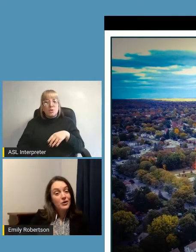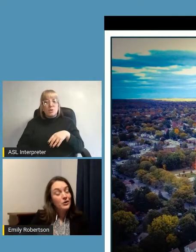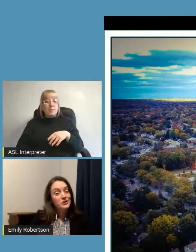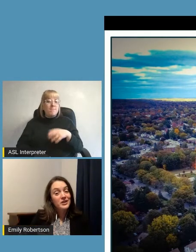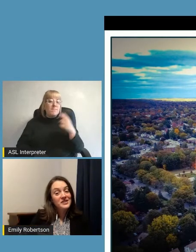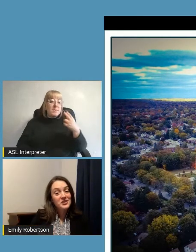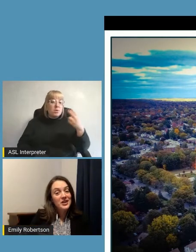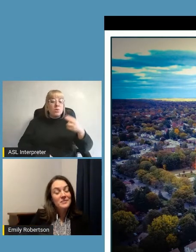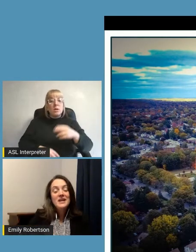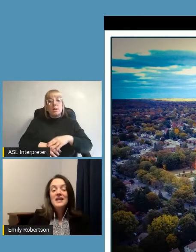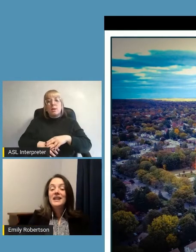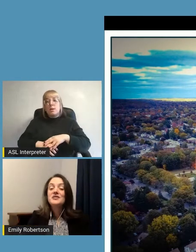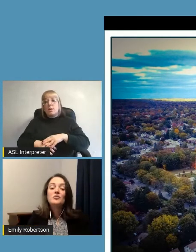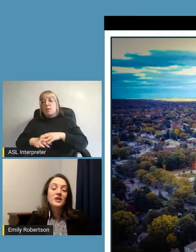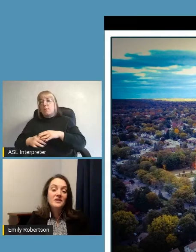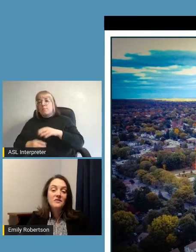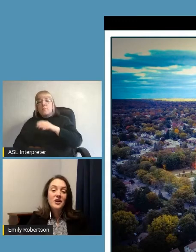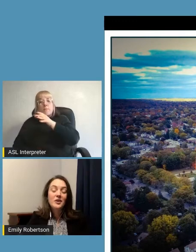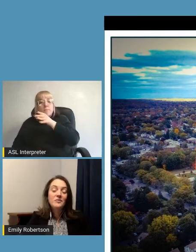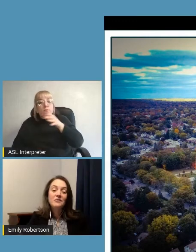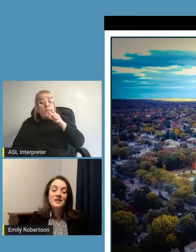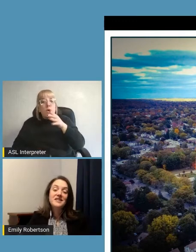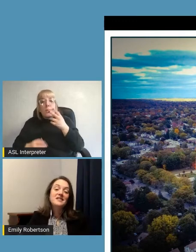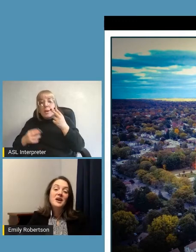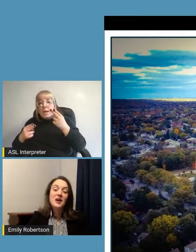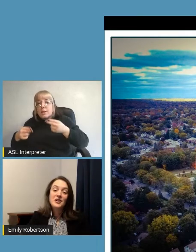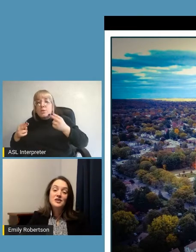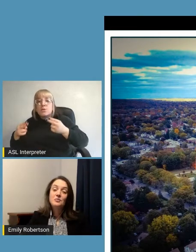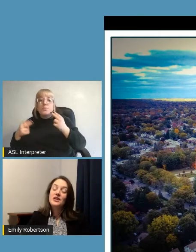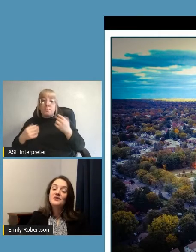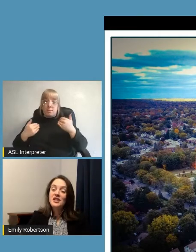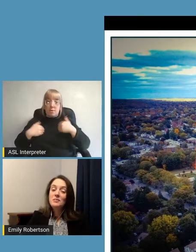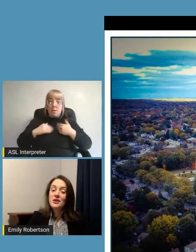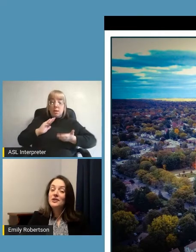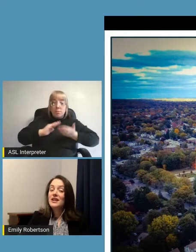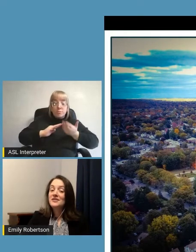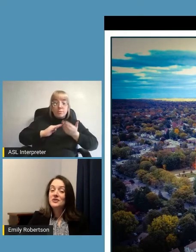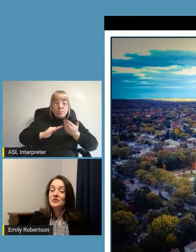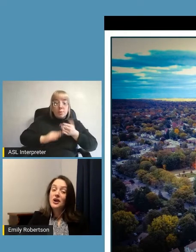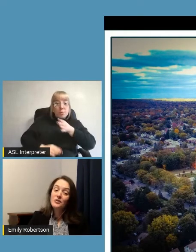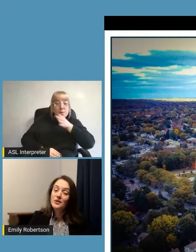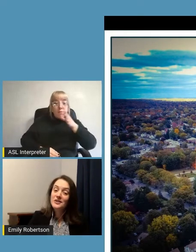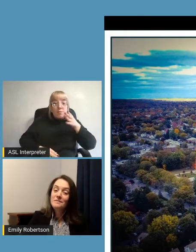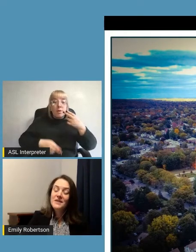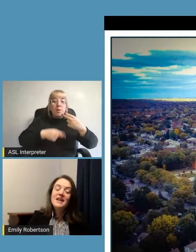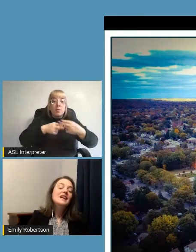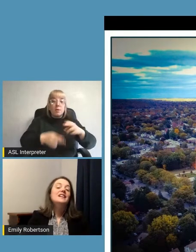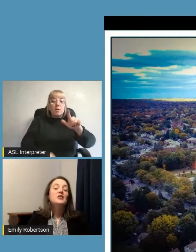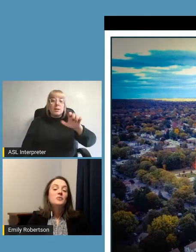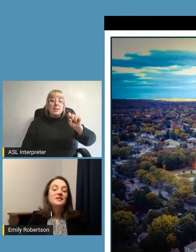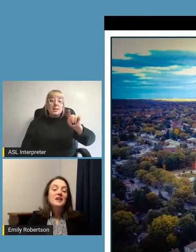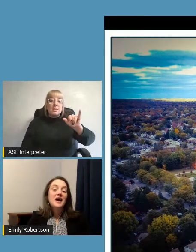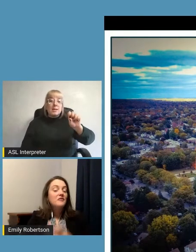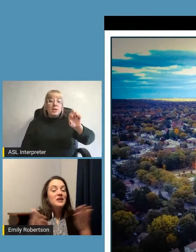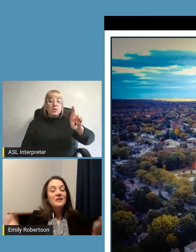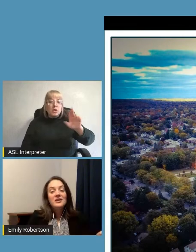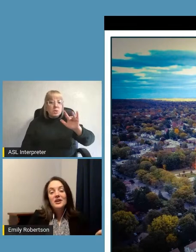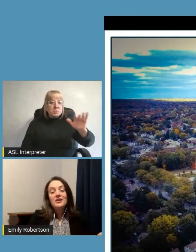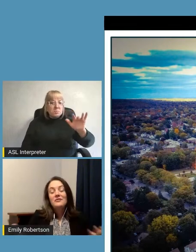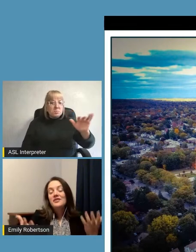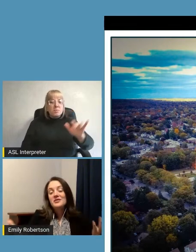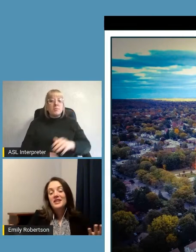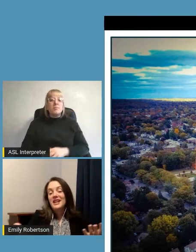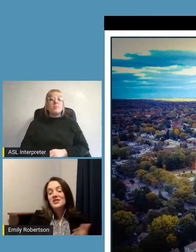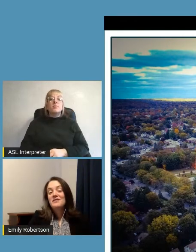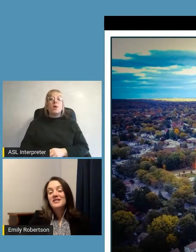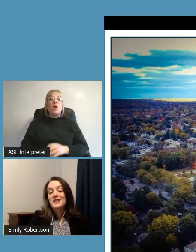agrarian and agricultural history. It has a working farm that raises a heritage breed of sheep called Leicester Longwool. It's open every day of the